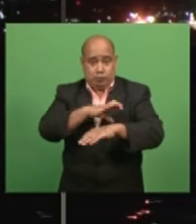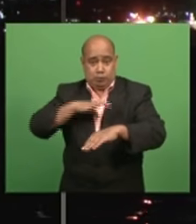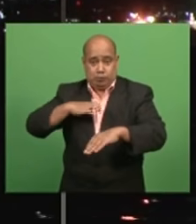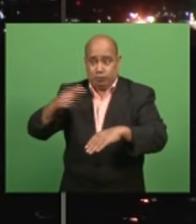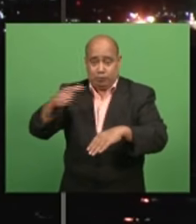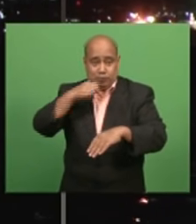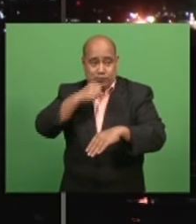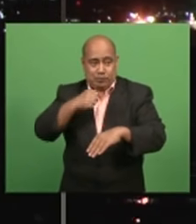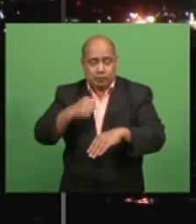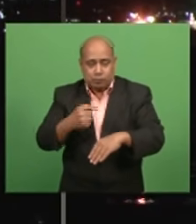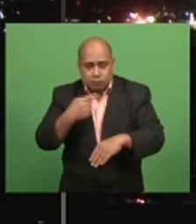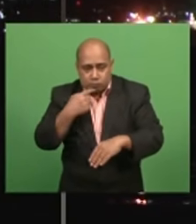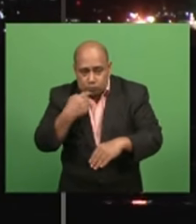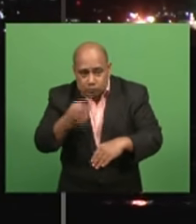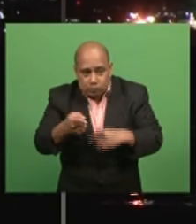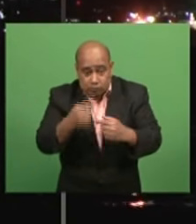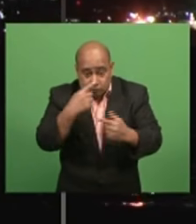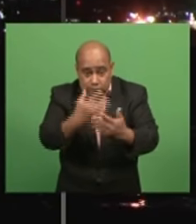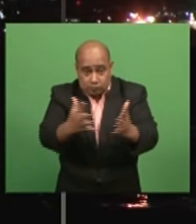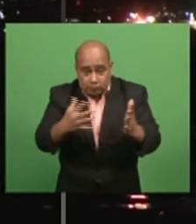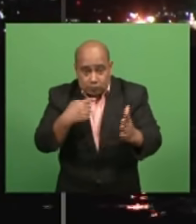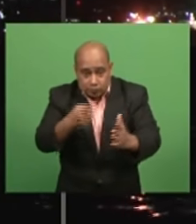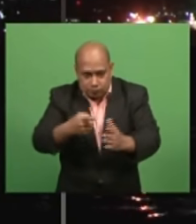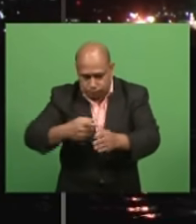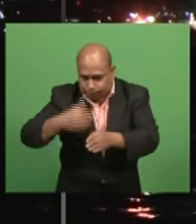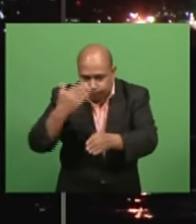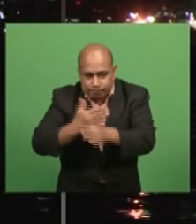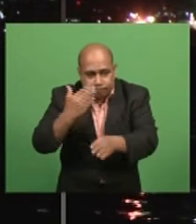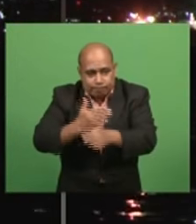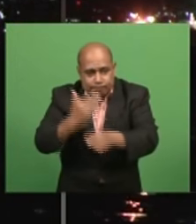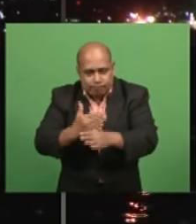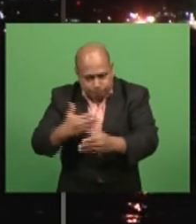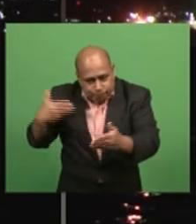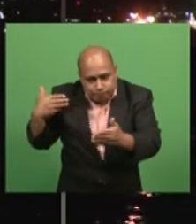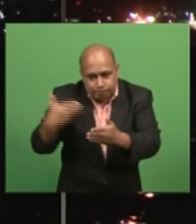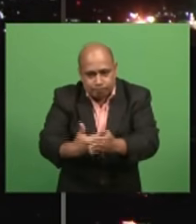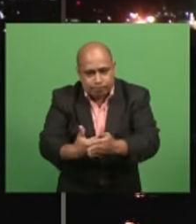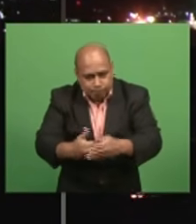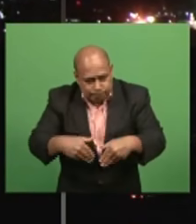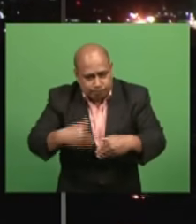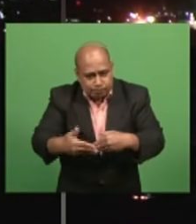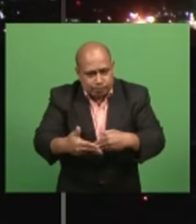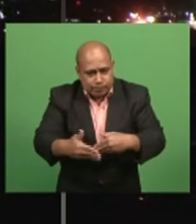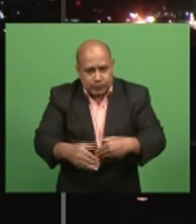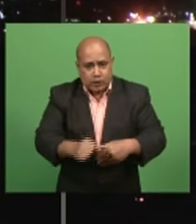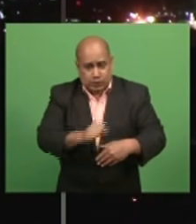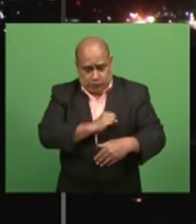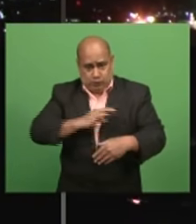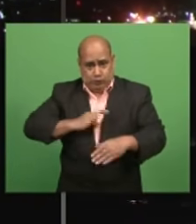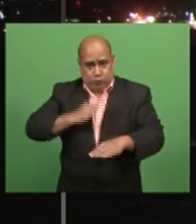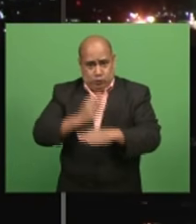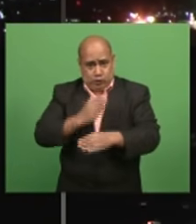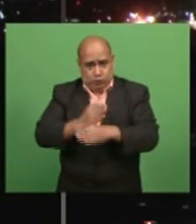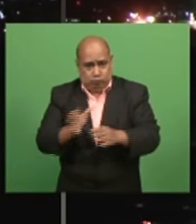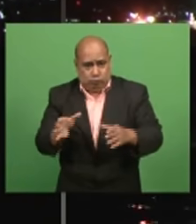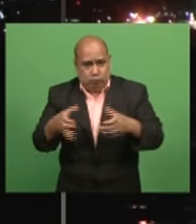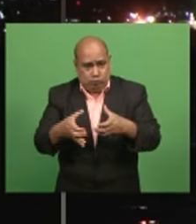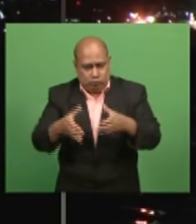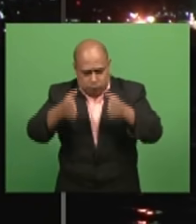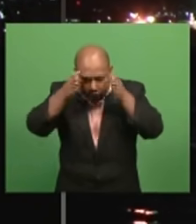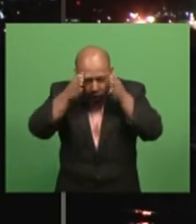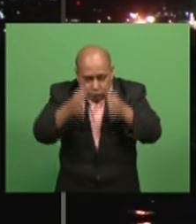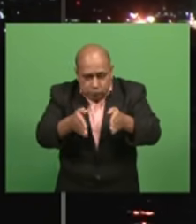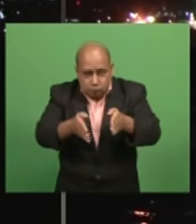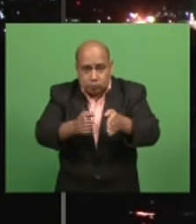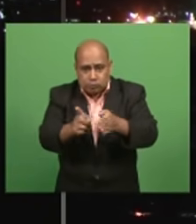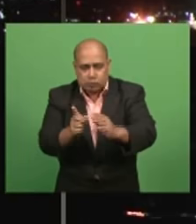says while the COVID-19 operations continue, his officers also have to keep an eye on the criminal elements who are trying to take